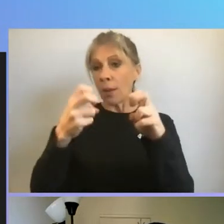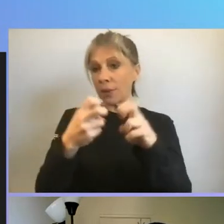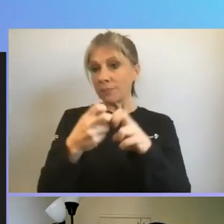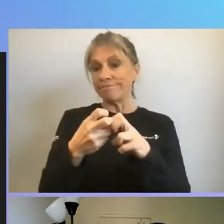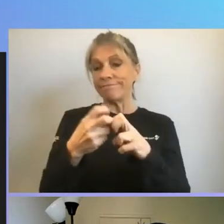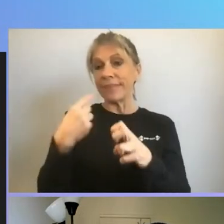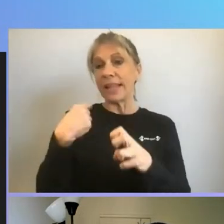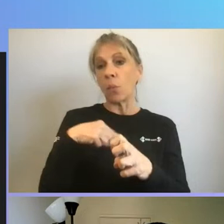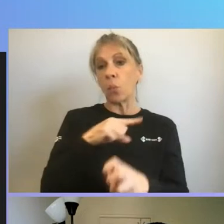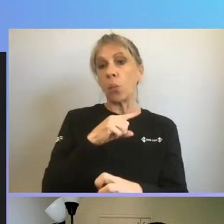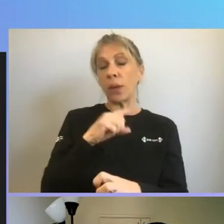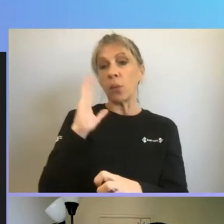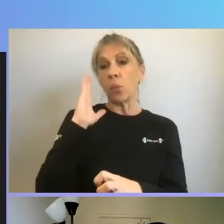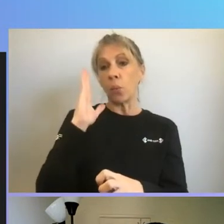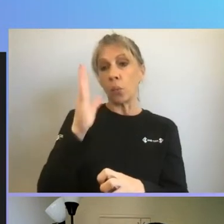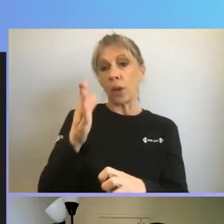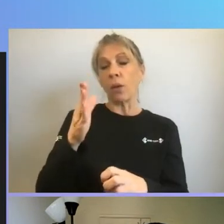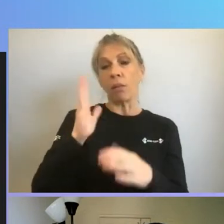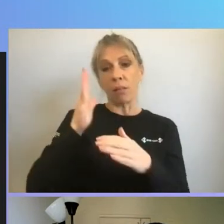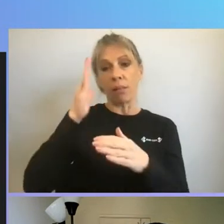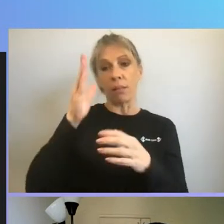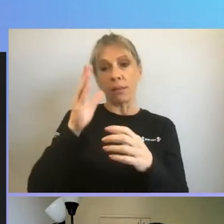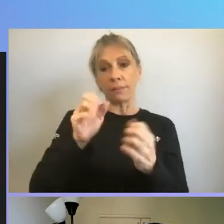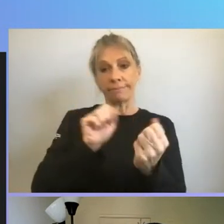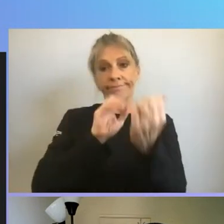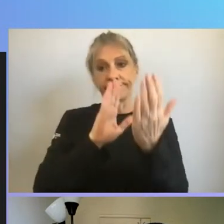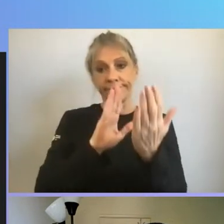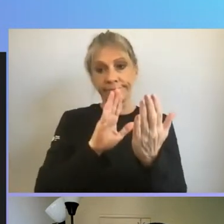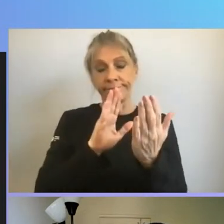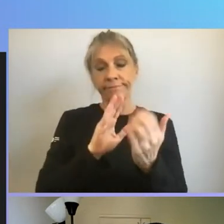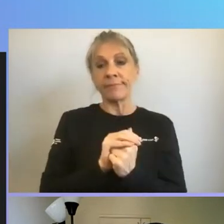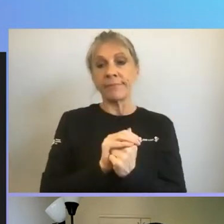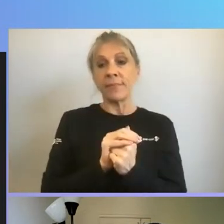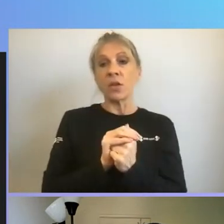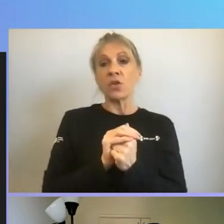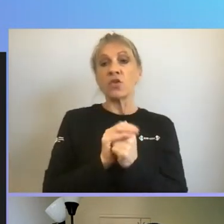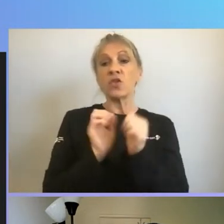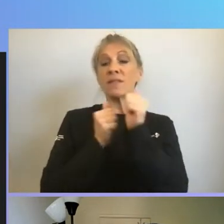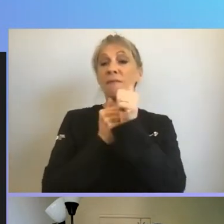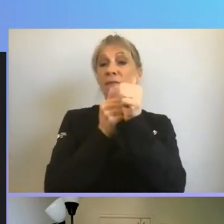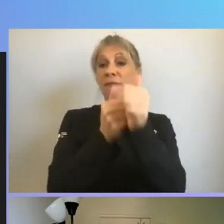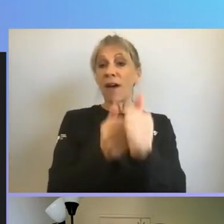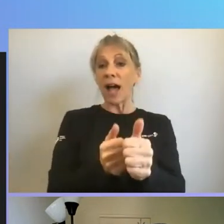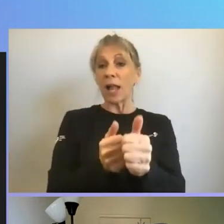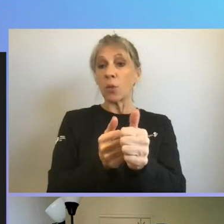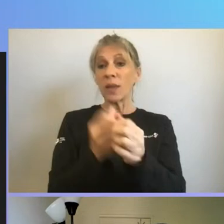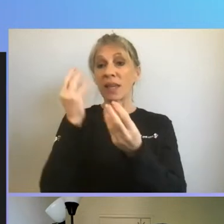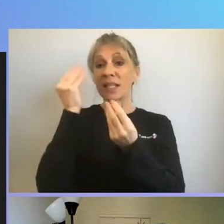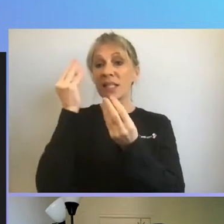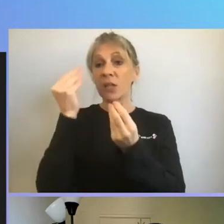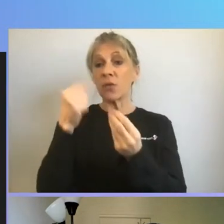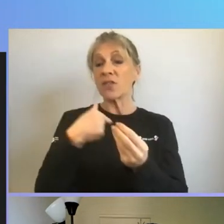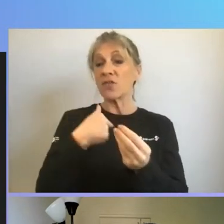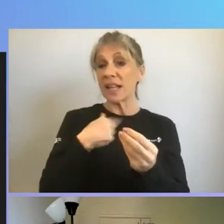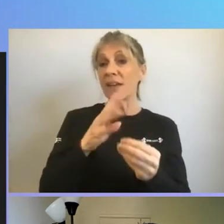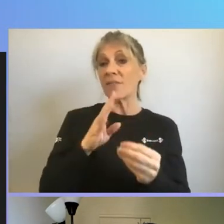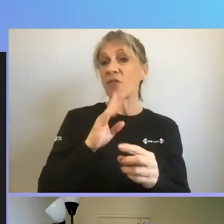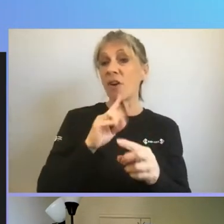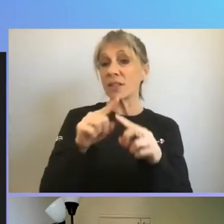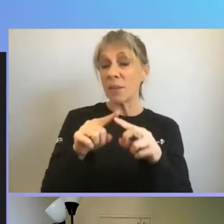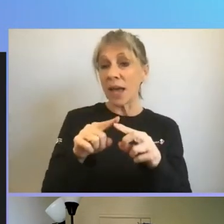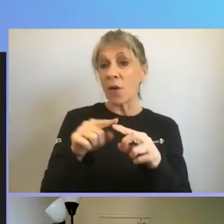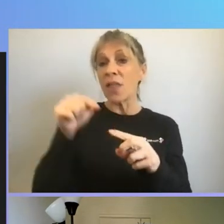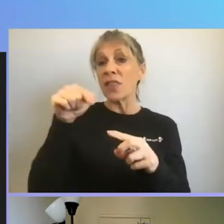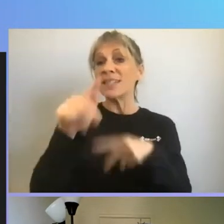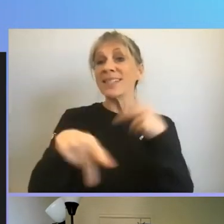will eventually get to. For now, I think just following the considerations that I've covered, this is the kind of